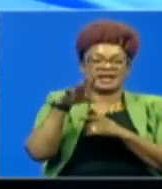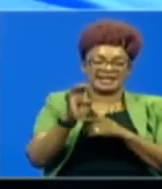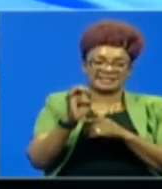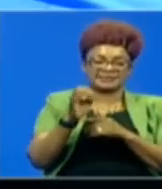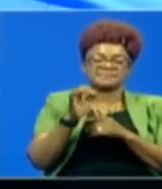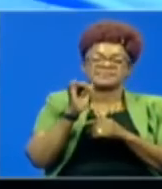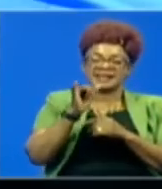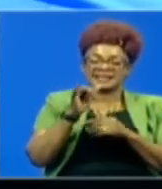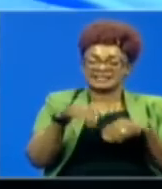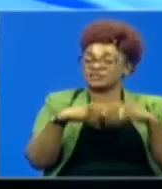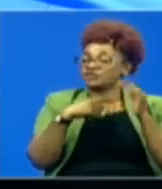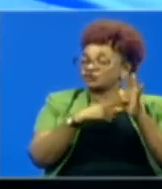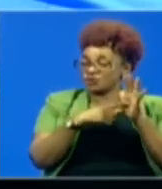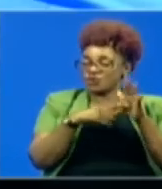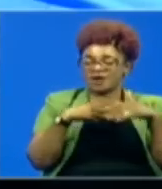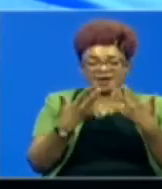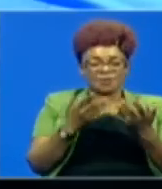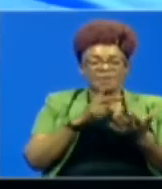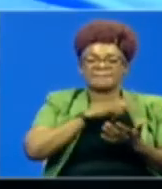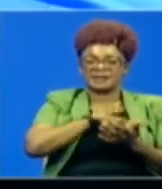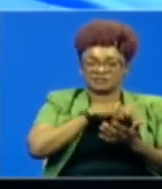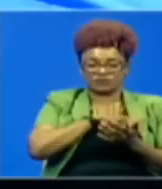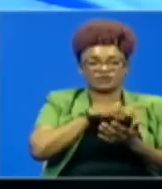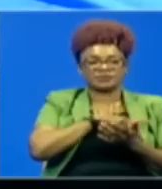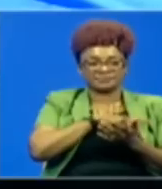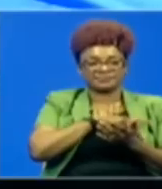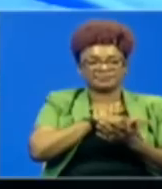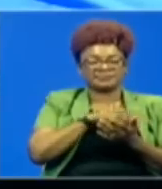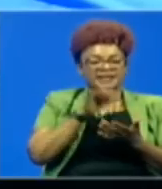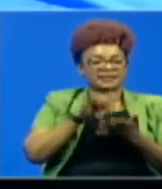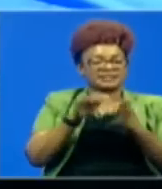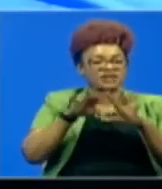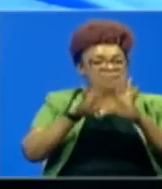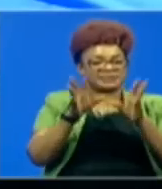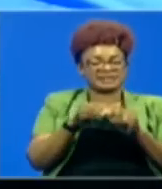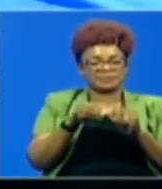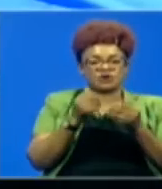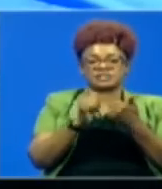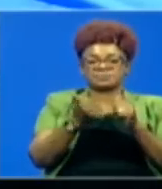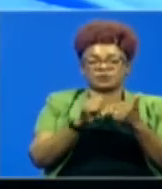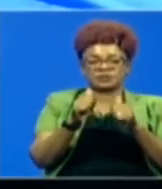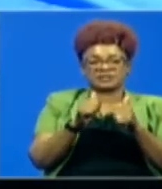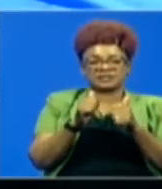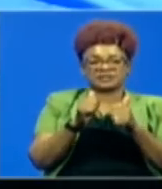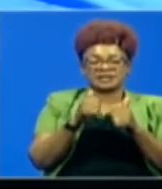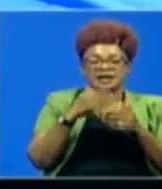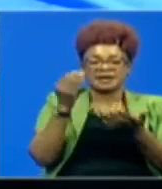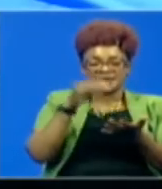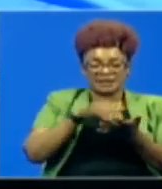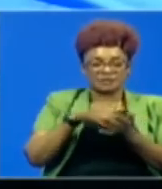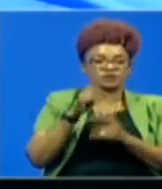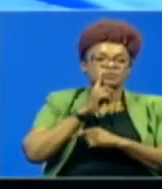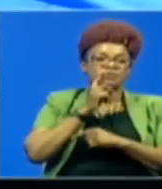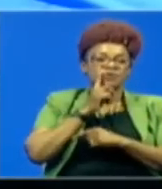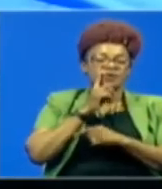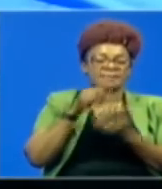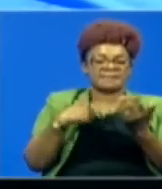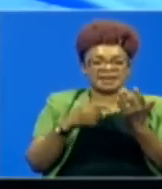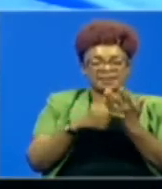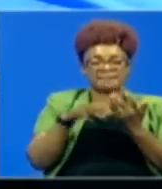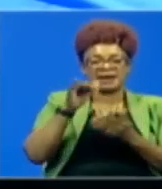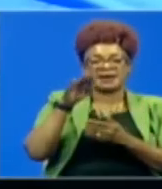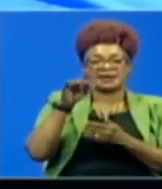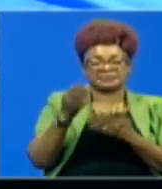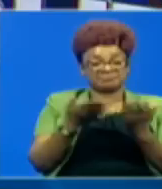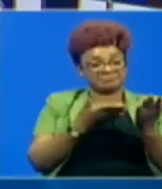you an indication about the passion involved. Well, that wraps it up on Sports Tonight. We play again tomorrow. Aida Waringa, back to